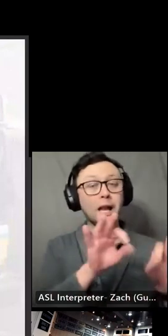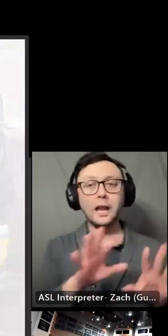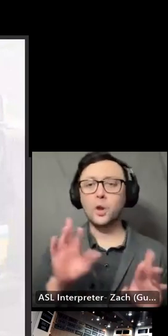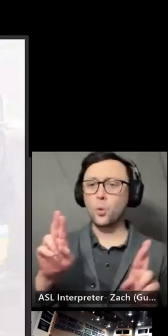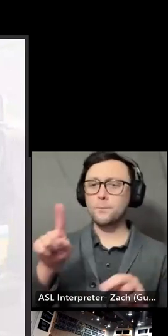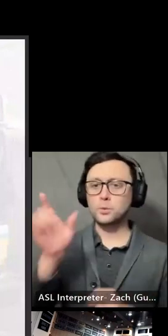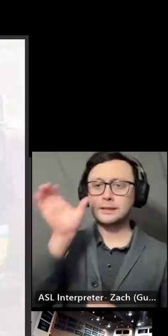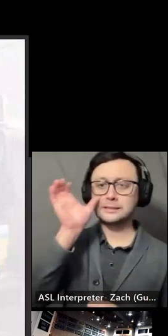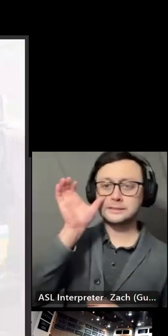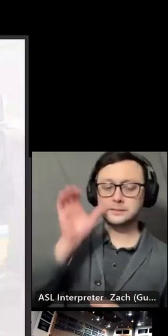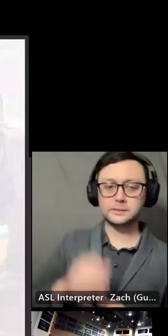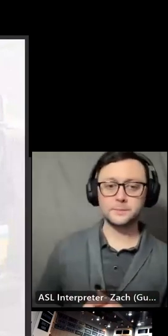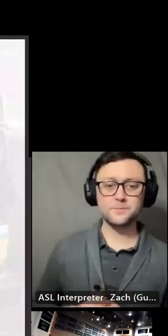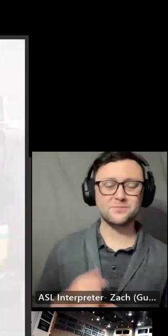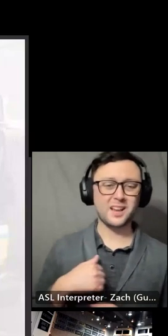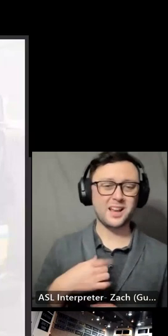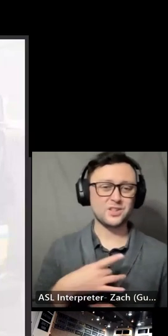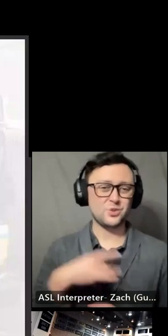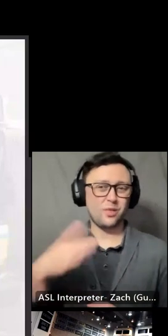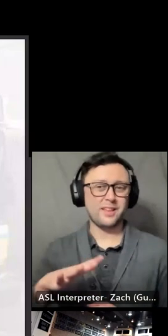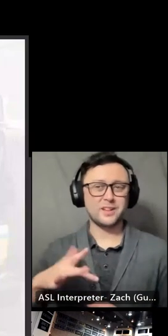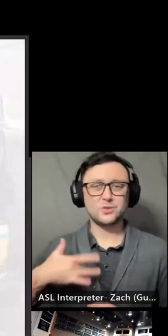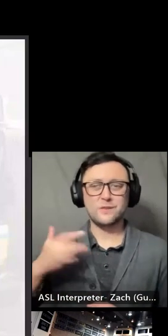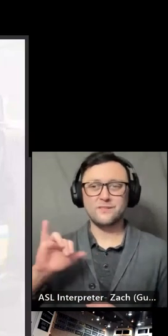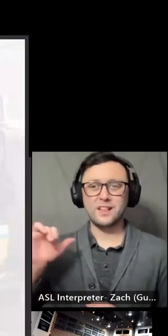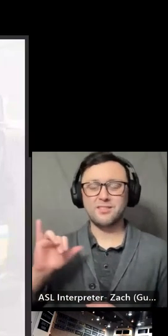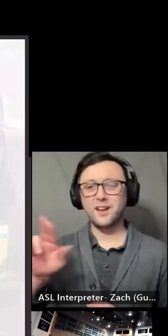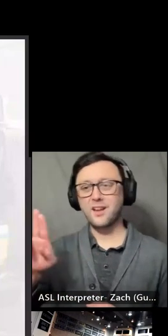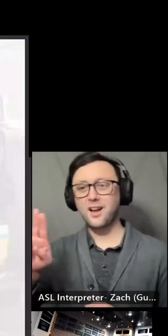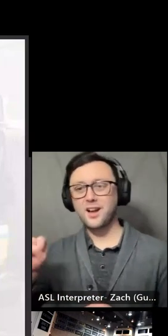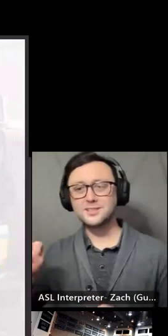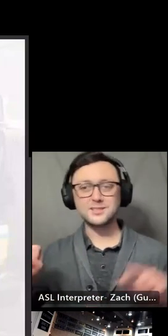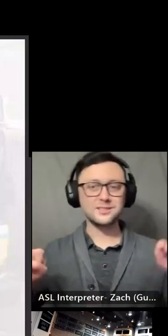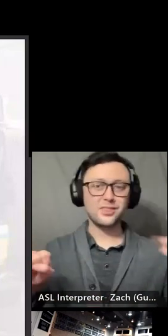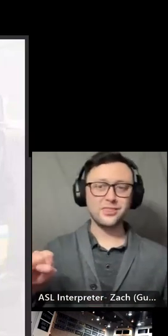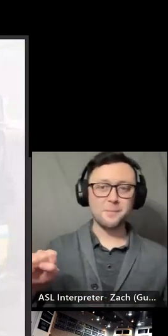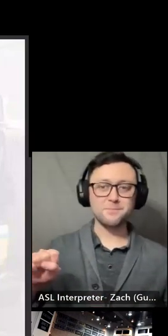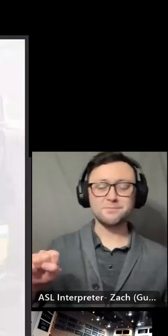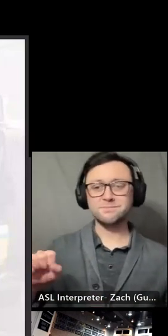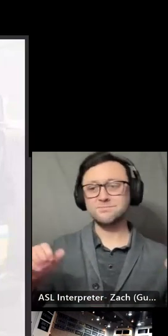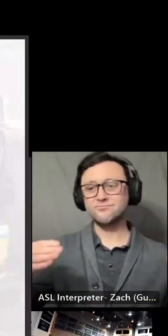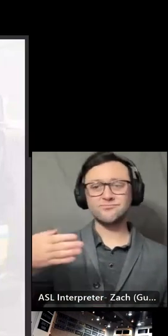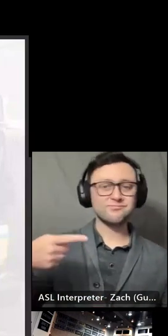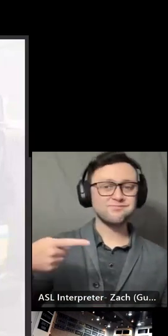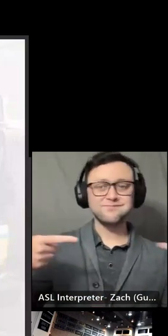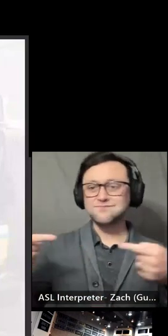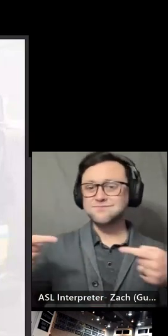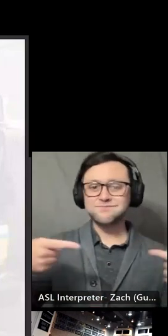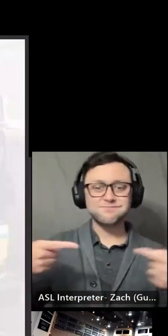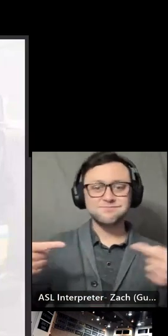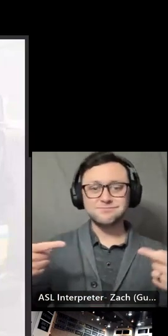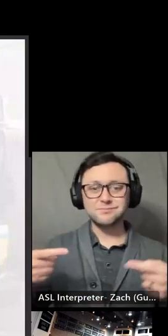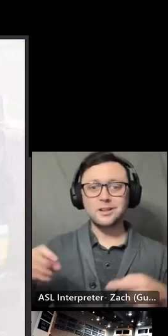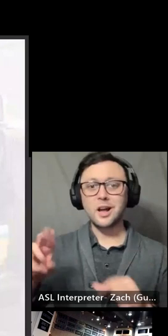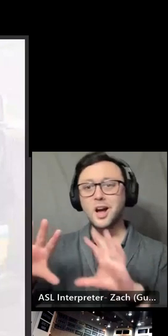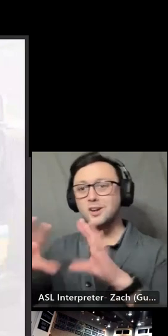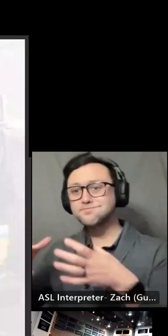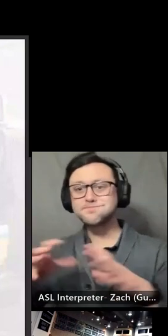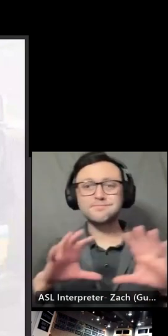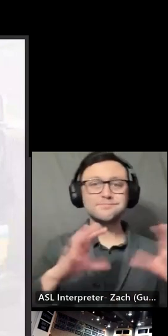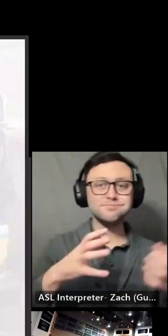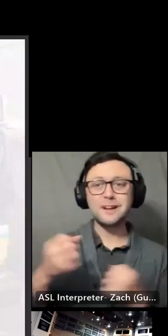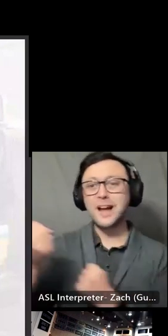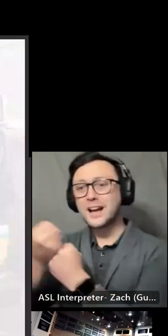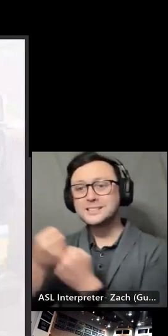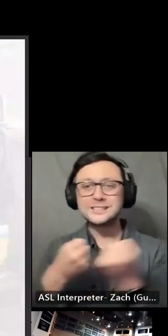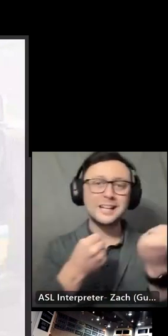really don't like to feel like it's us against them or this advocate against that advocate. I always go